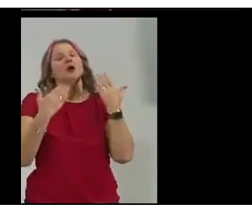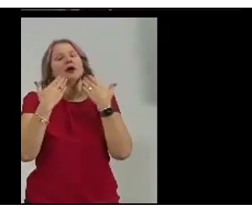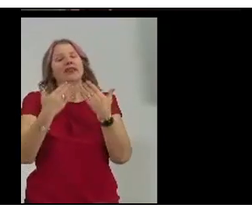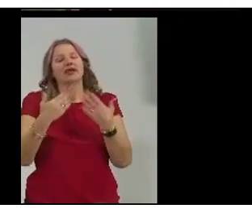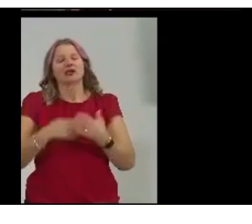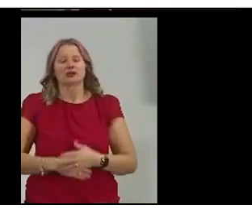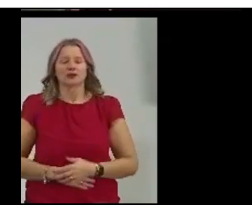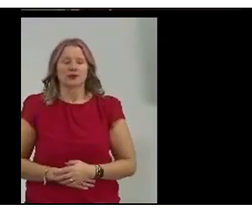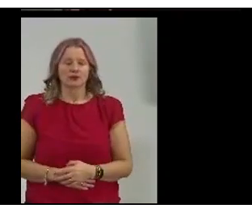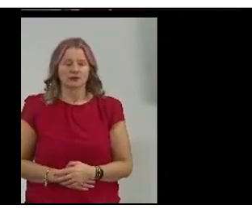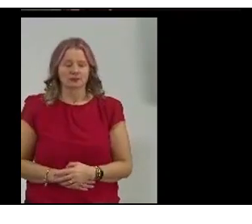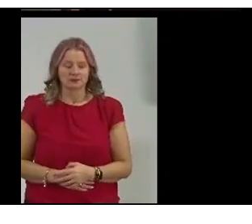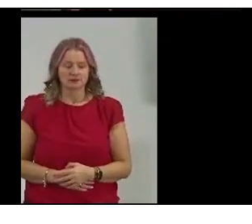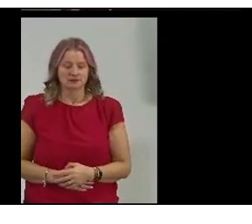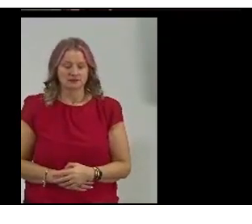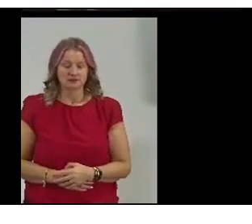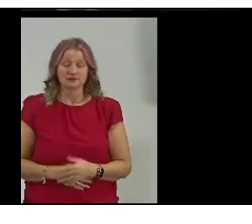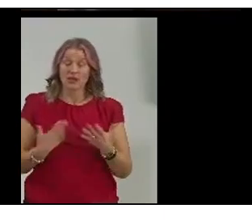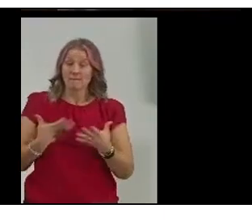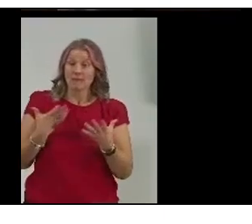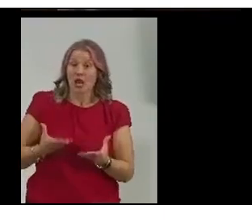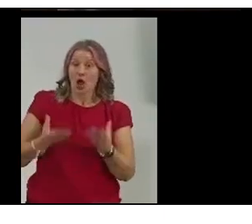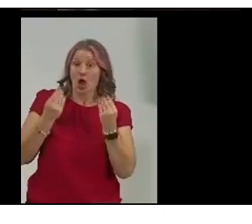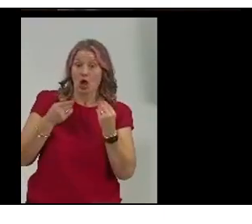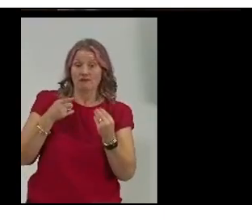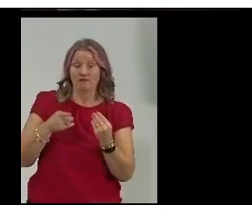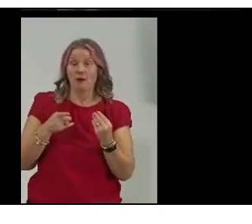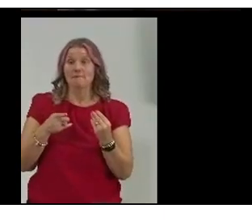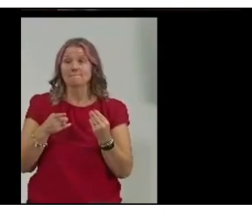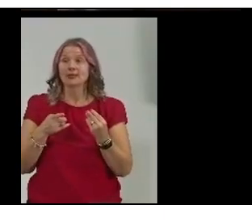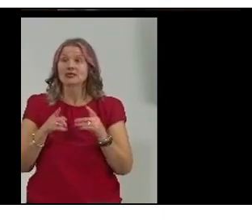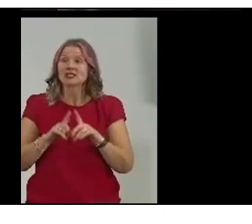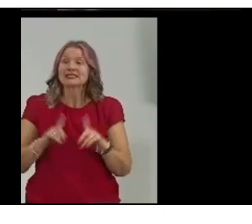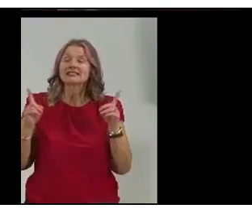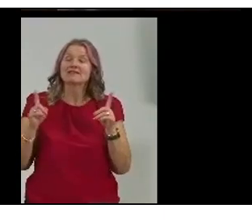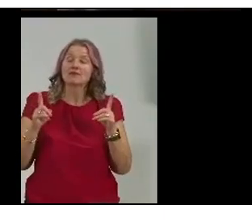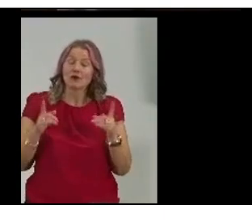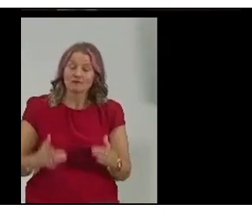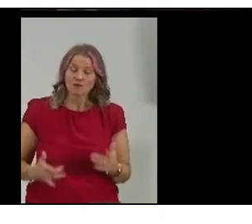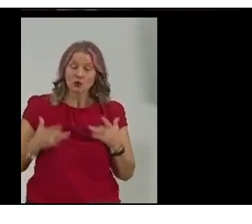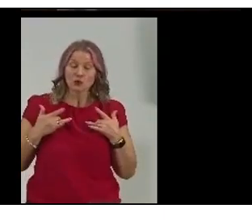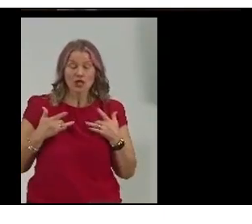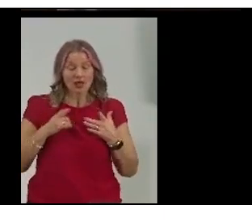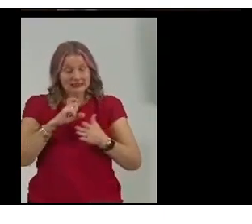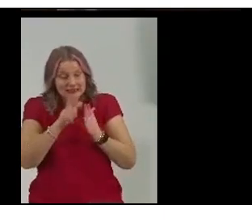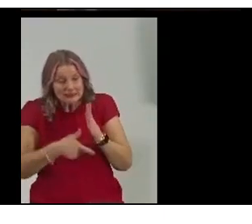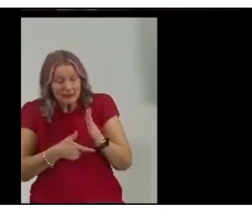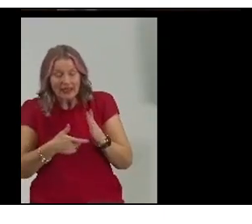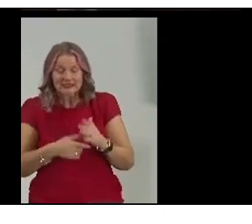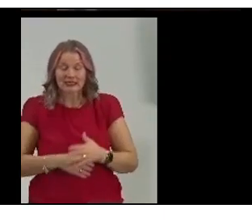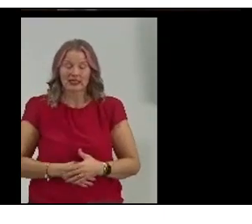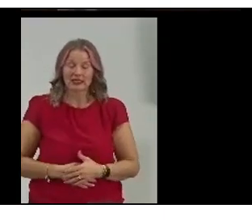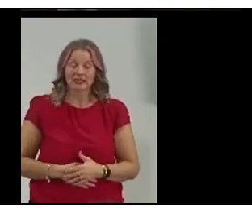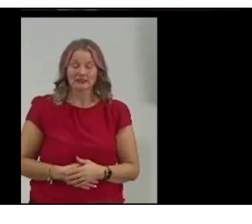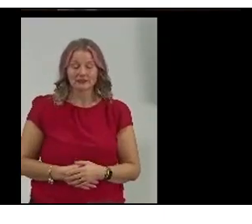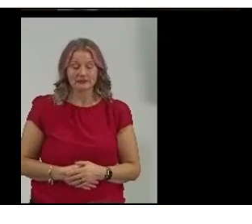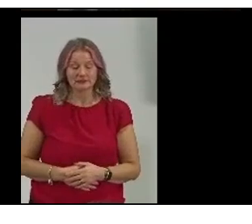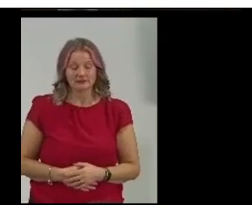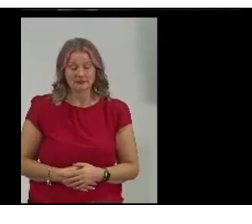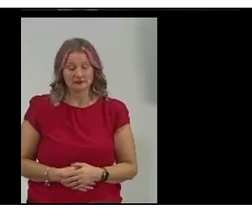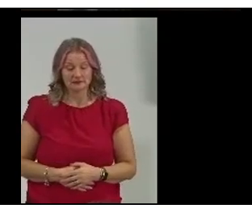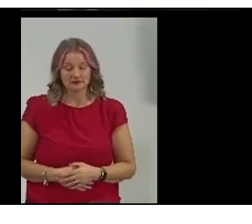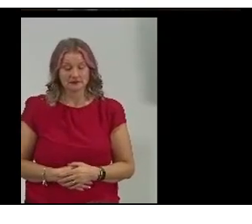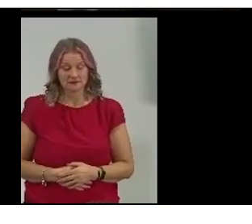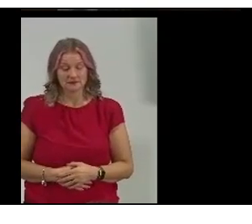Well, as we heard from my fellow panelists, I think there are different views on disability around the world, and that shapes the community response in